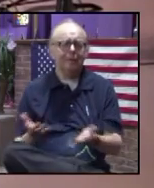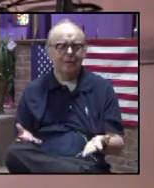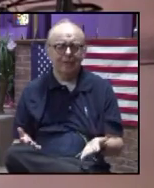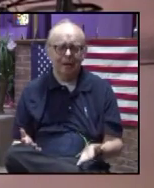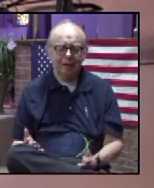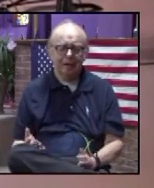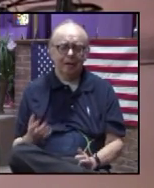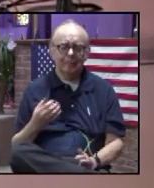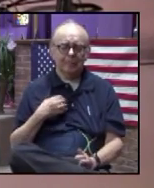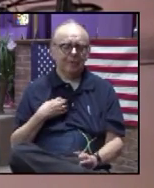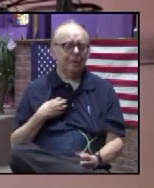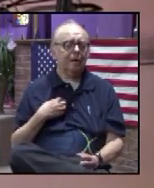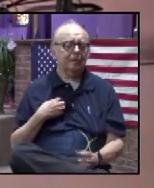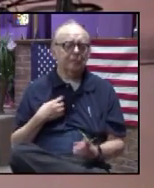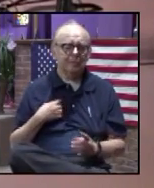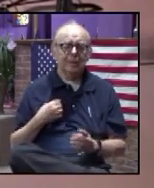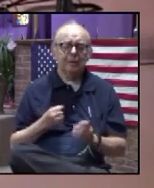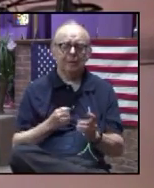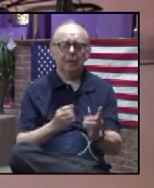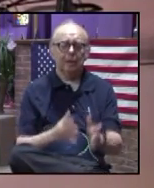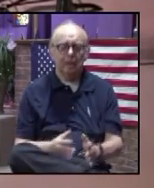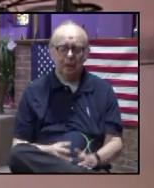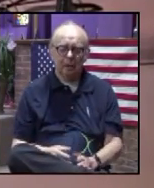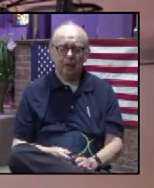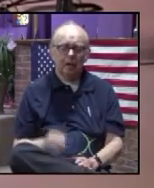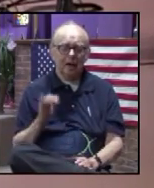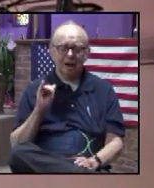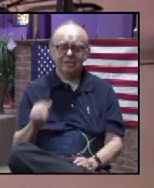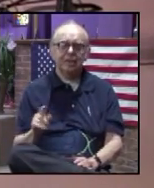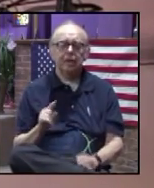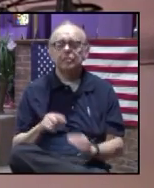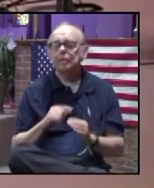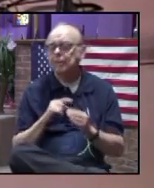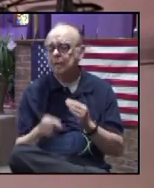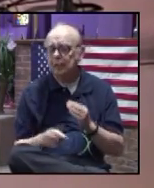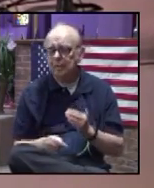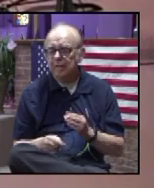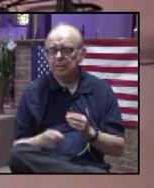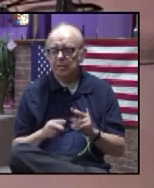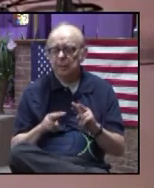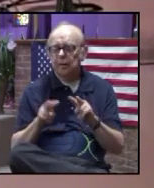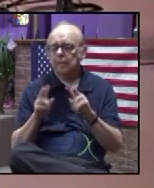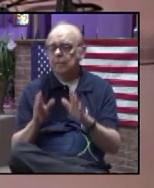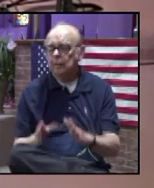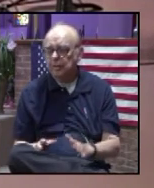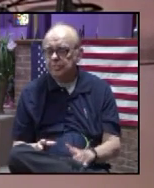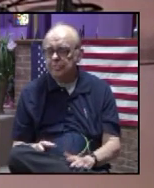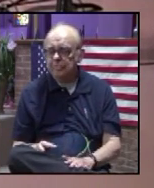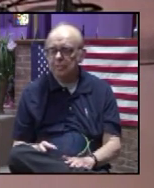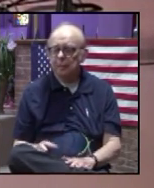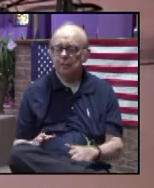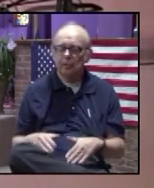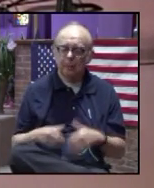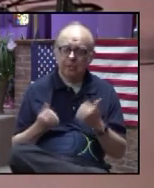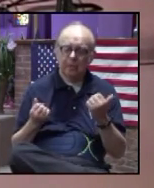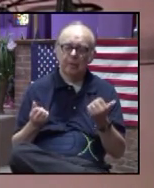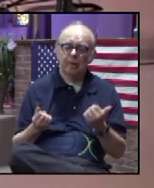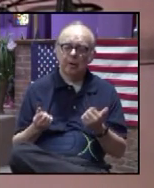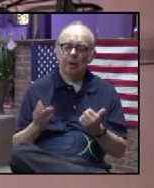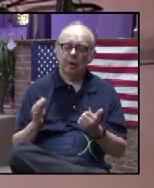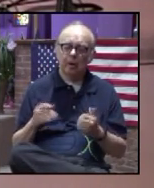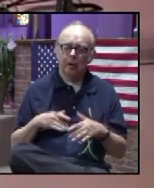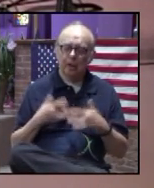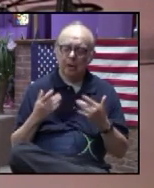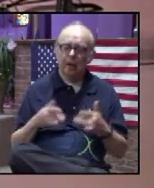I'm a follower. I'll stick it to the end. Spectators live by their feelings and